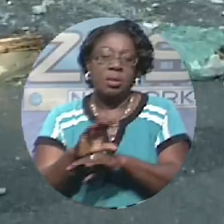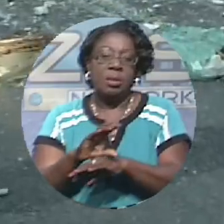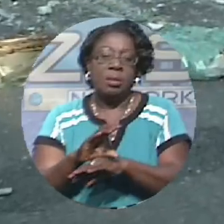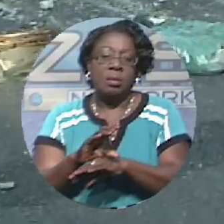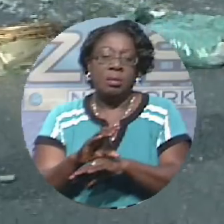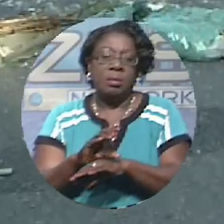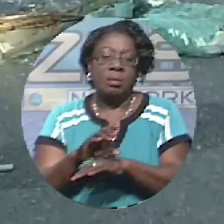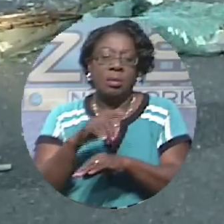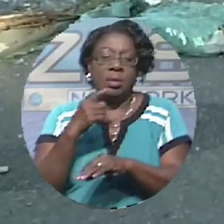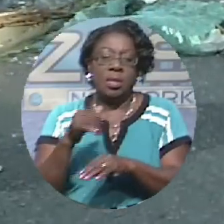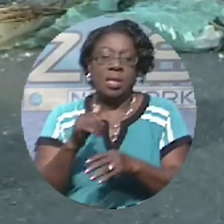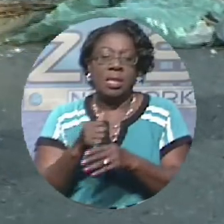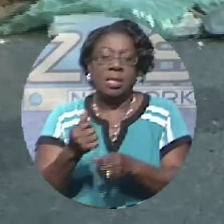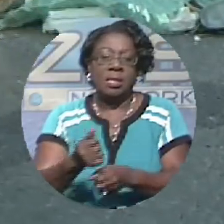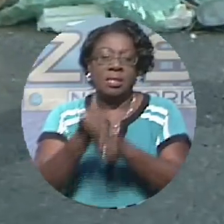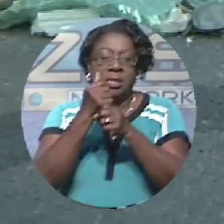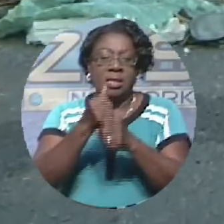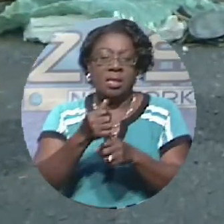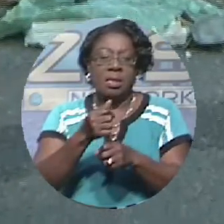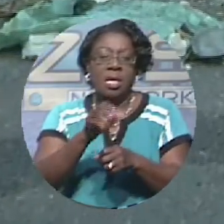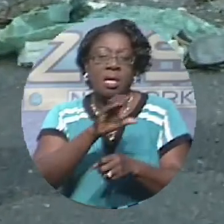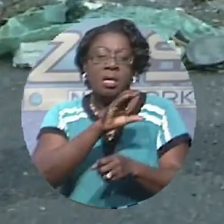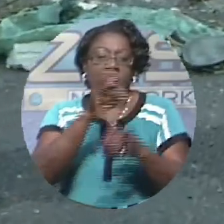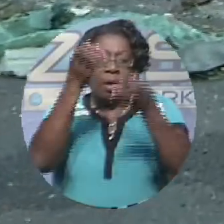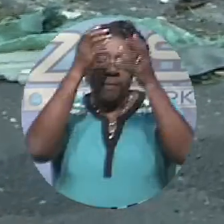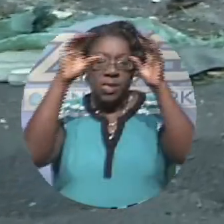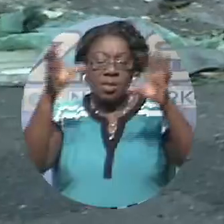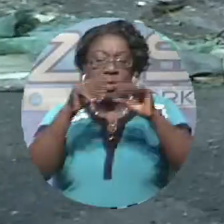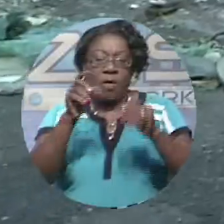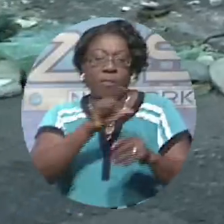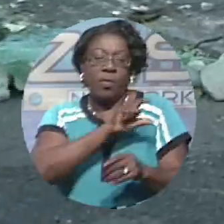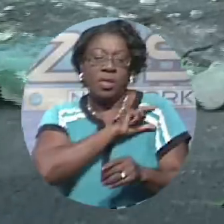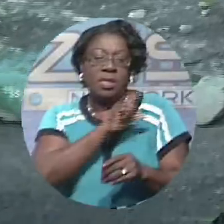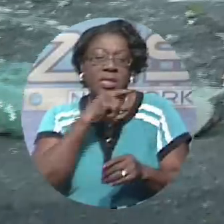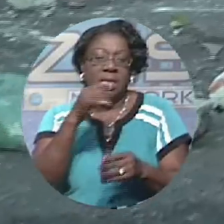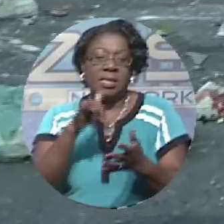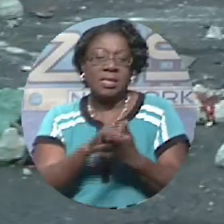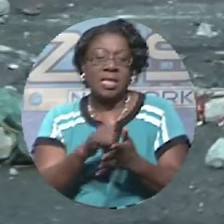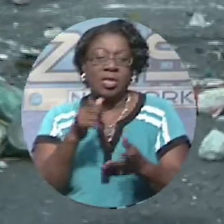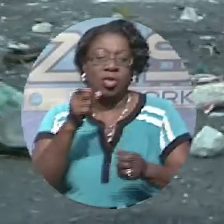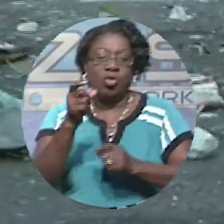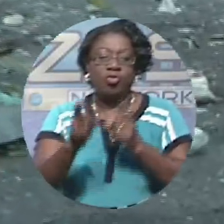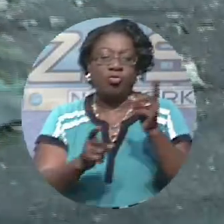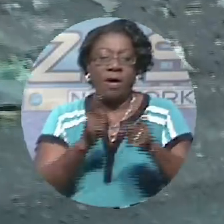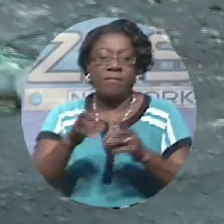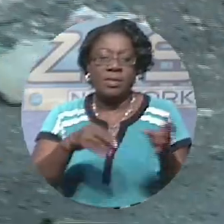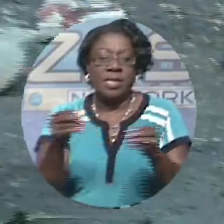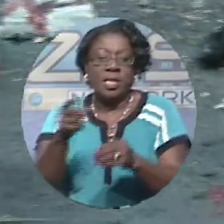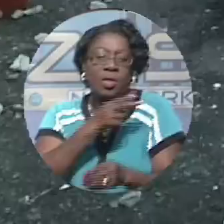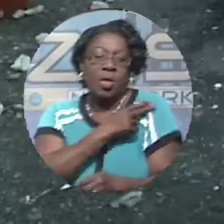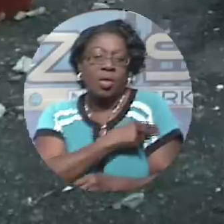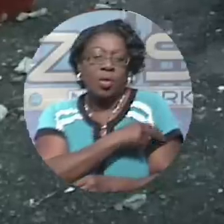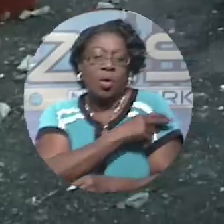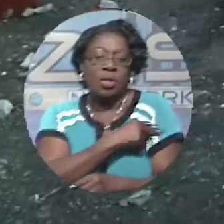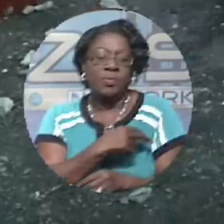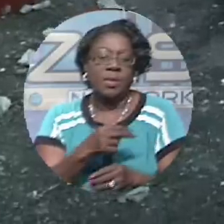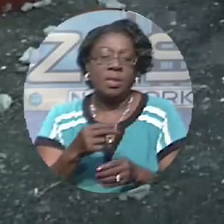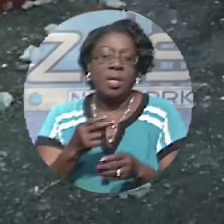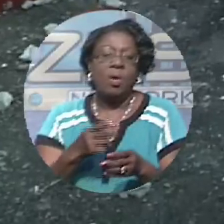Liaison Officer Assistant Commissioner of Police Stephen Dean said the vehicle's driver was taken to hospital in critical condition while the